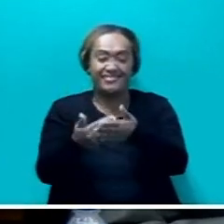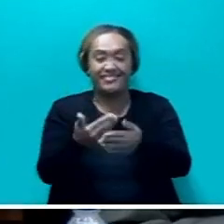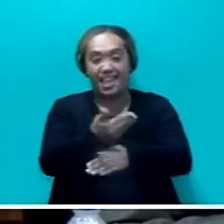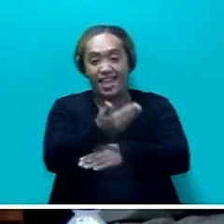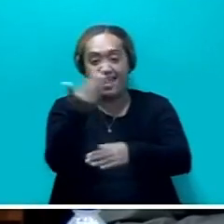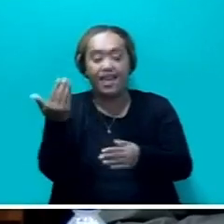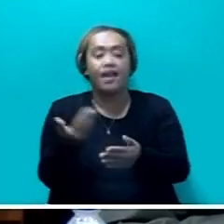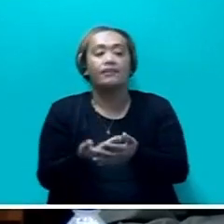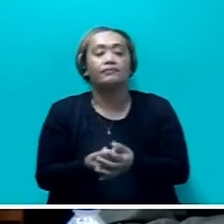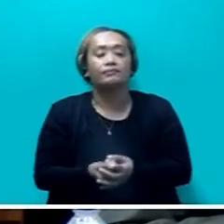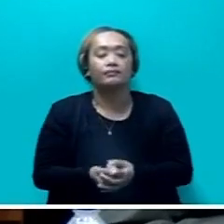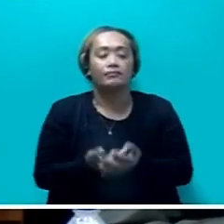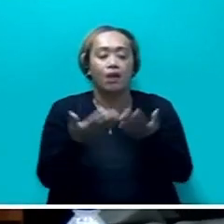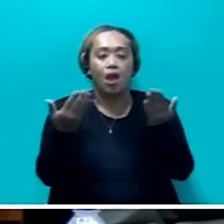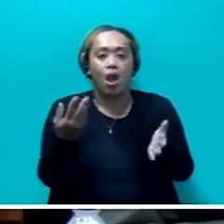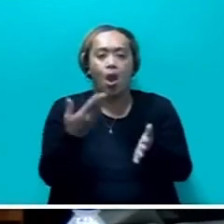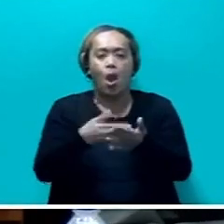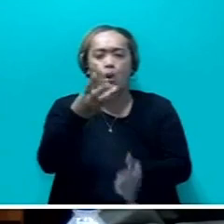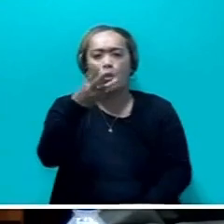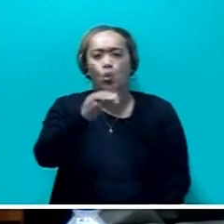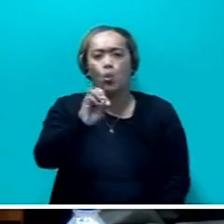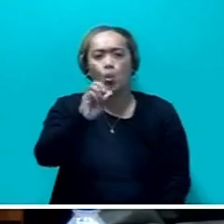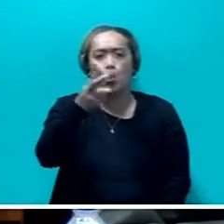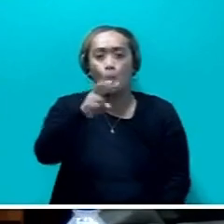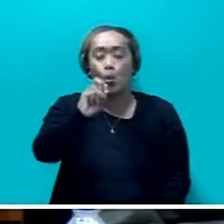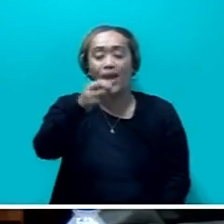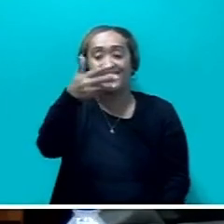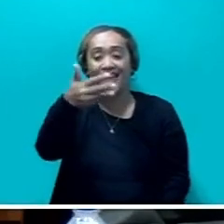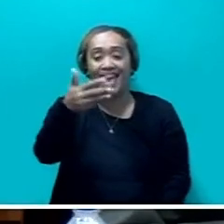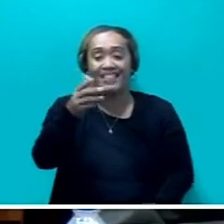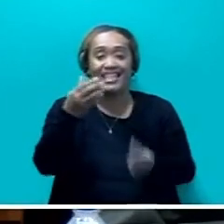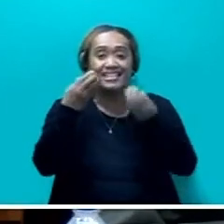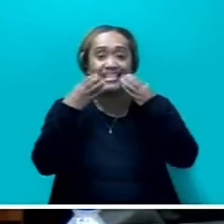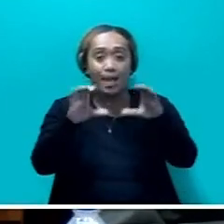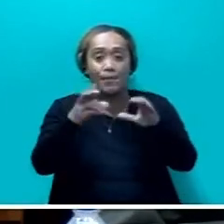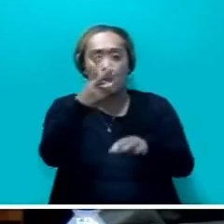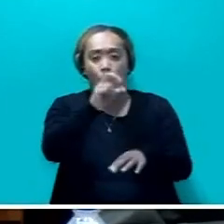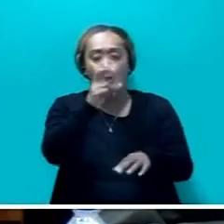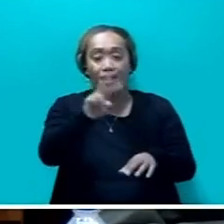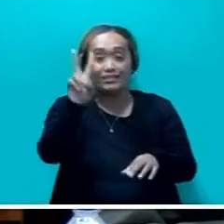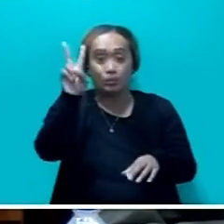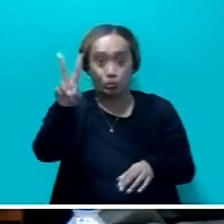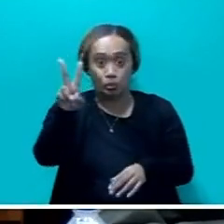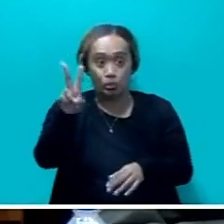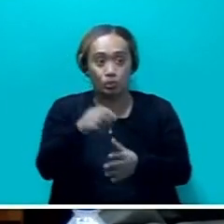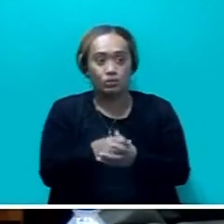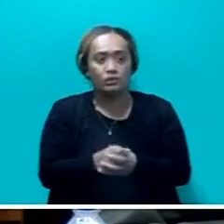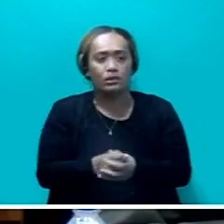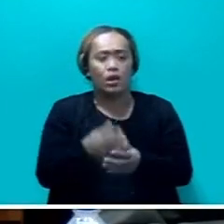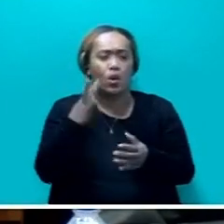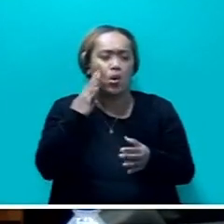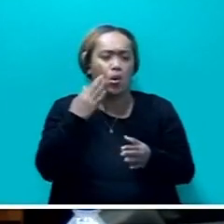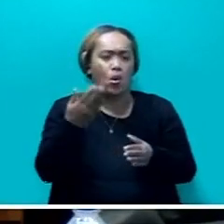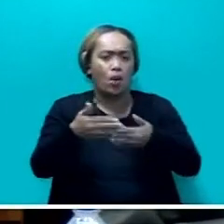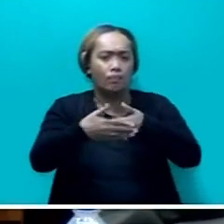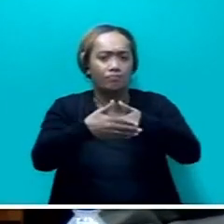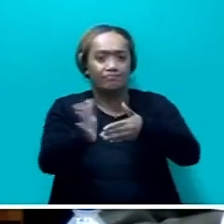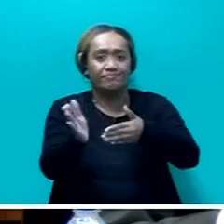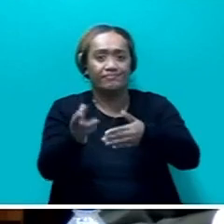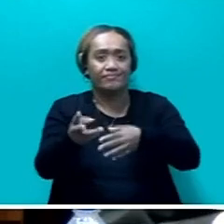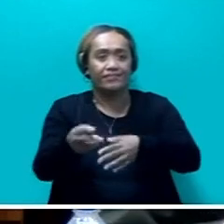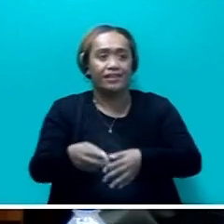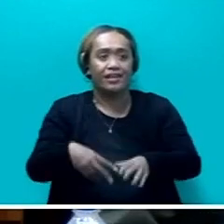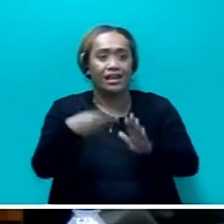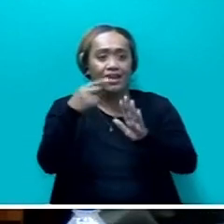Mr. Speaker, on 29 December 2022, during the inaugural address to the nation,